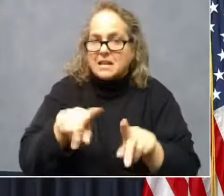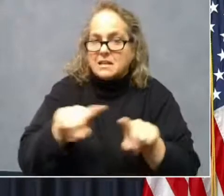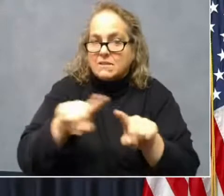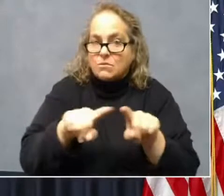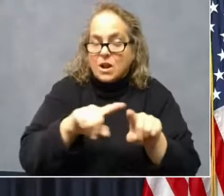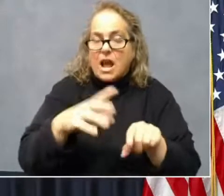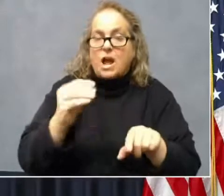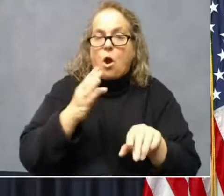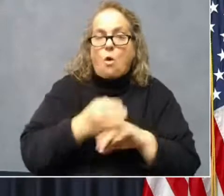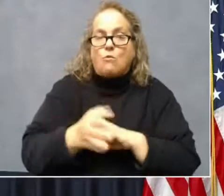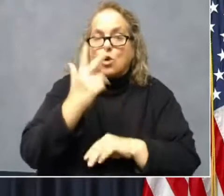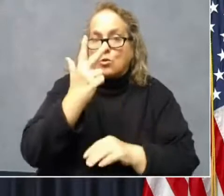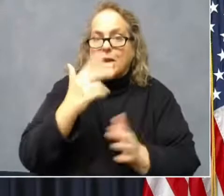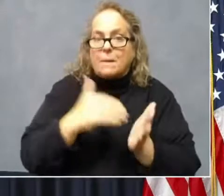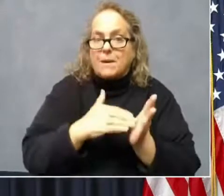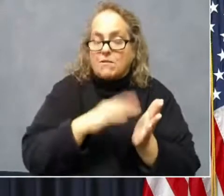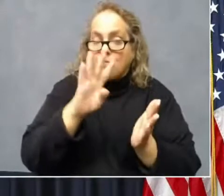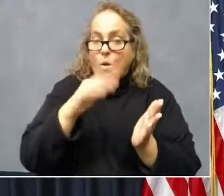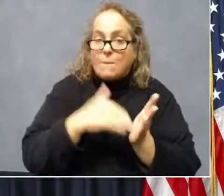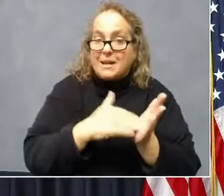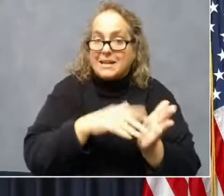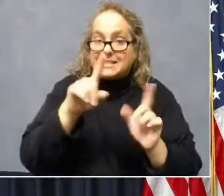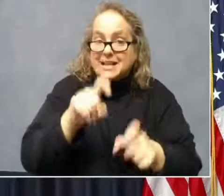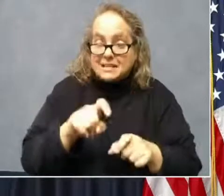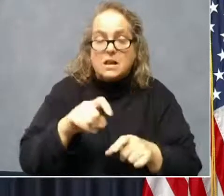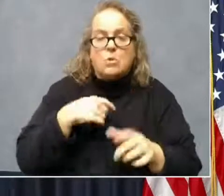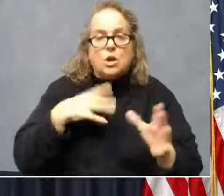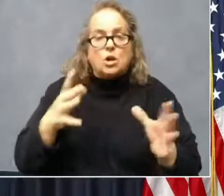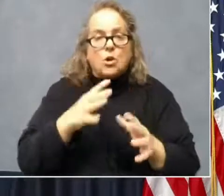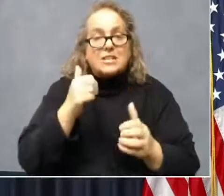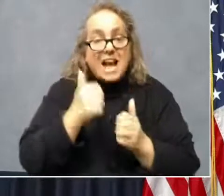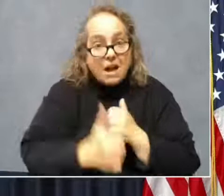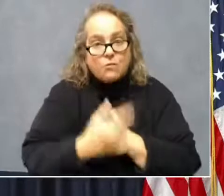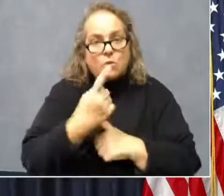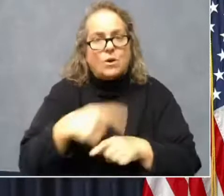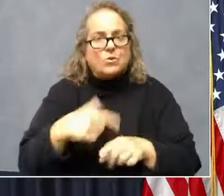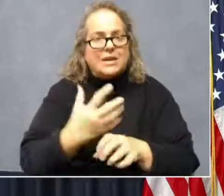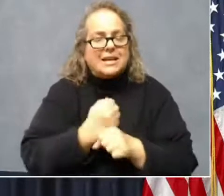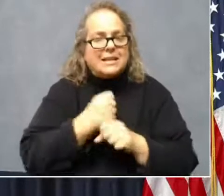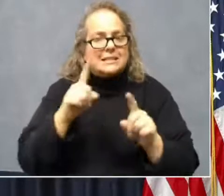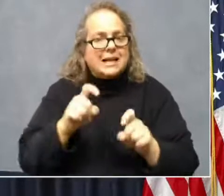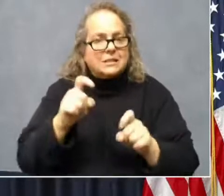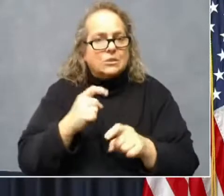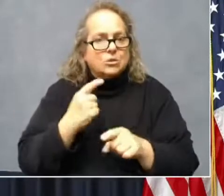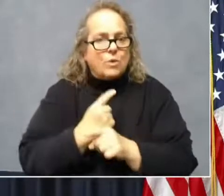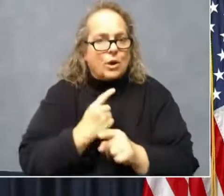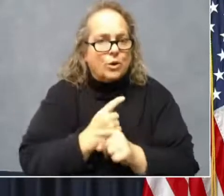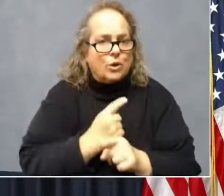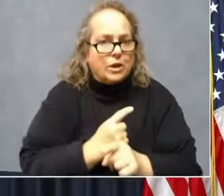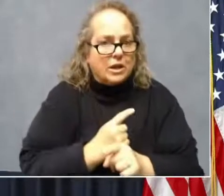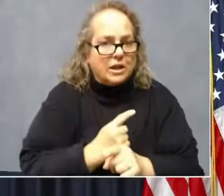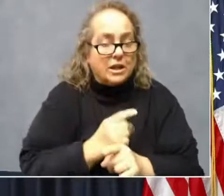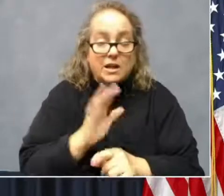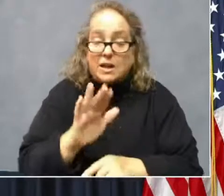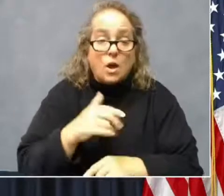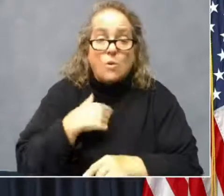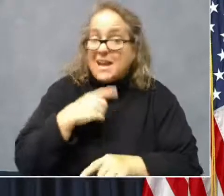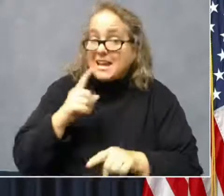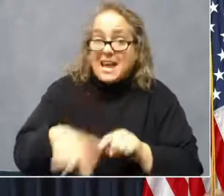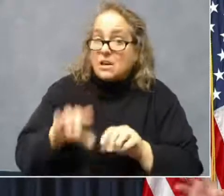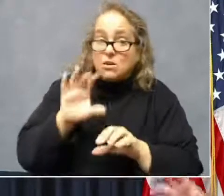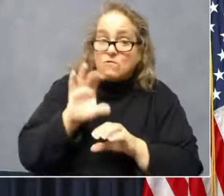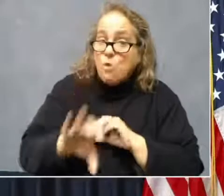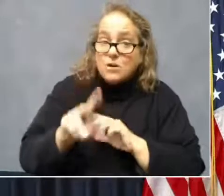for everyone to get tested regularly. Now, what we have to accept is we can't force people to get tested. And sometimes you'll hear theories